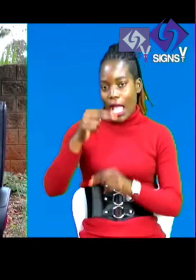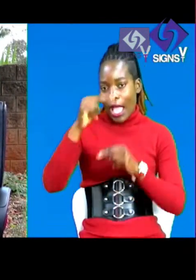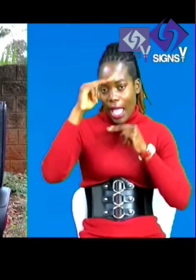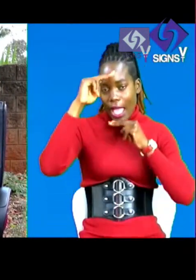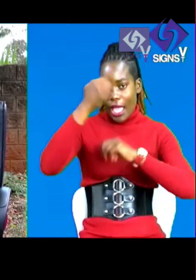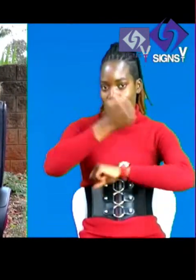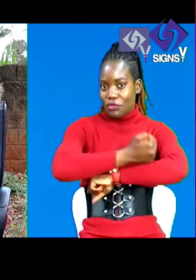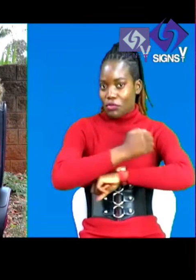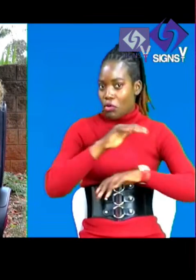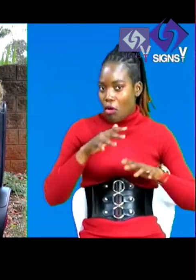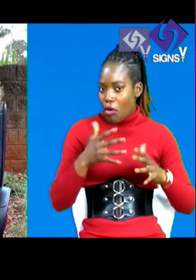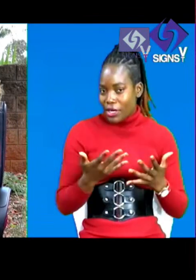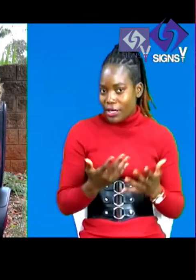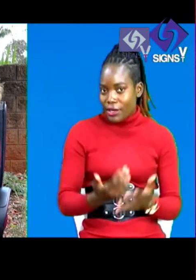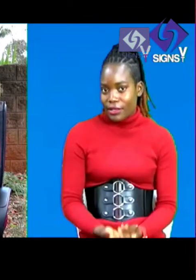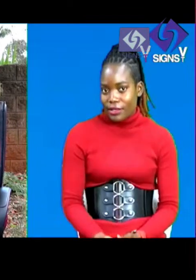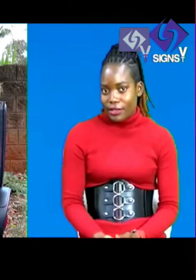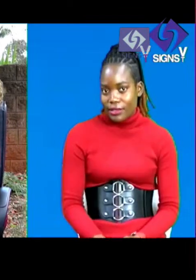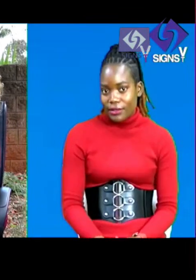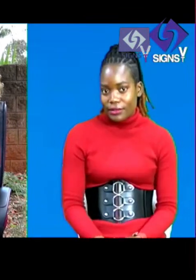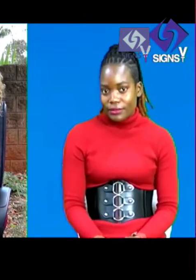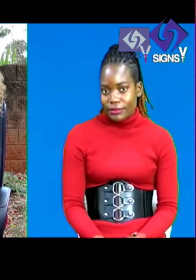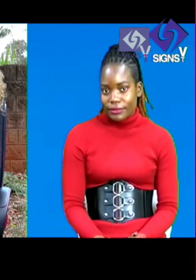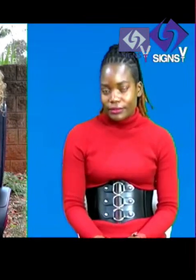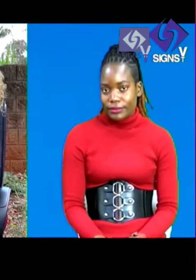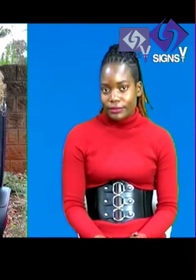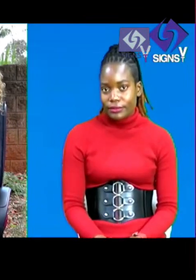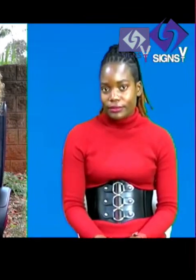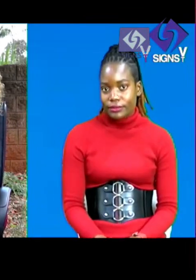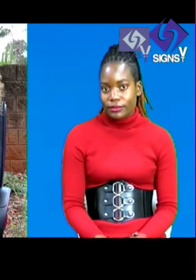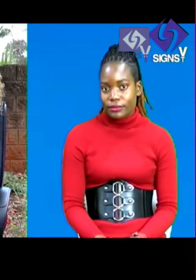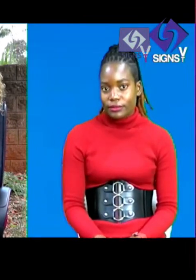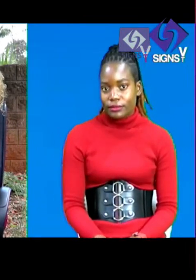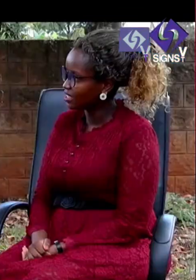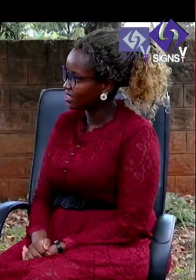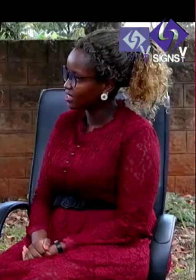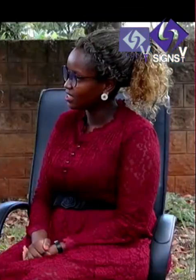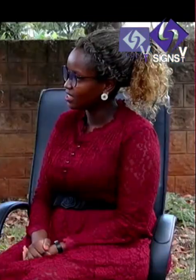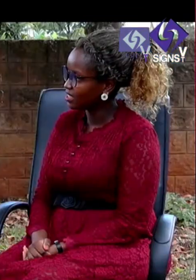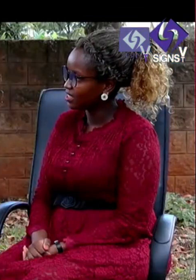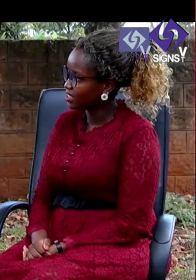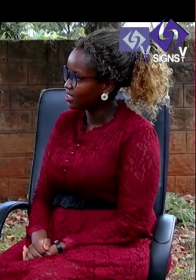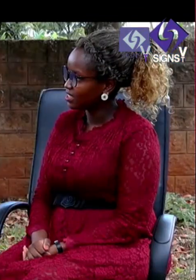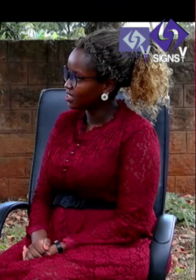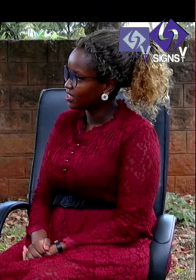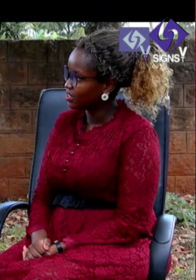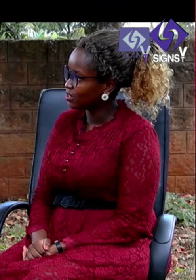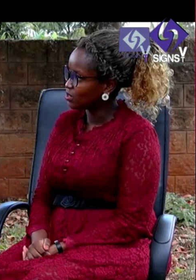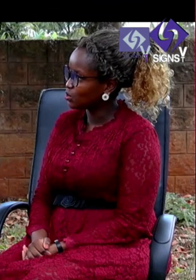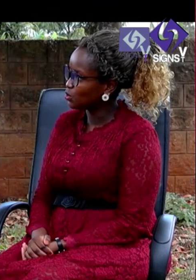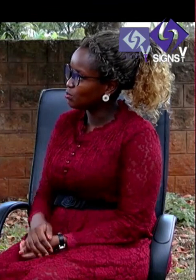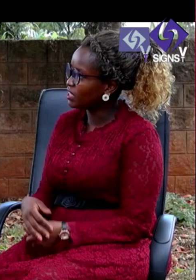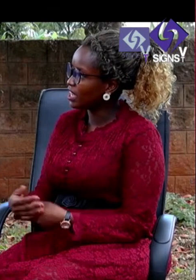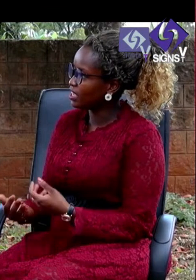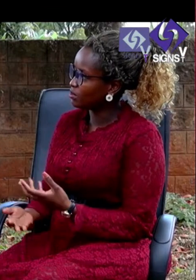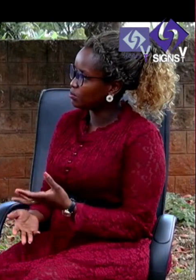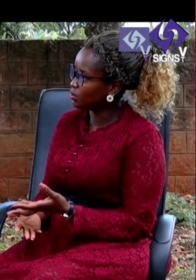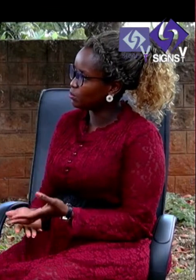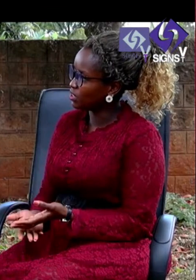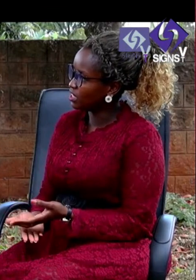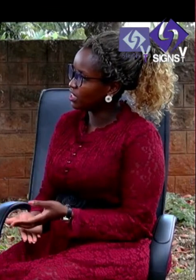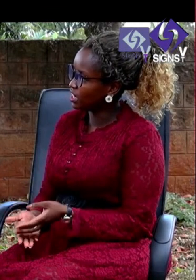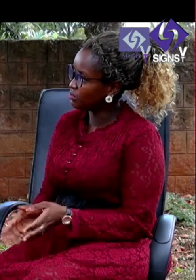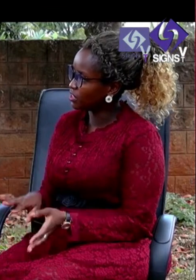time? Or maybe in university? No, I never participated in high school. So you